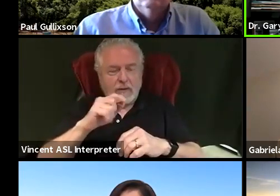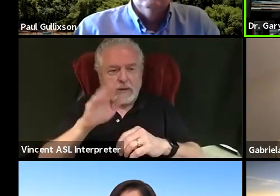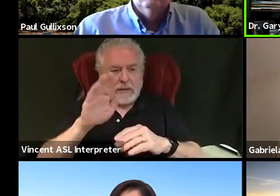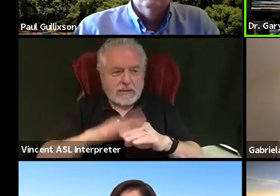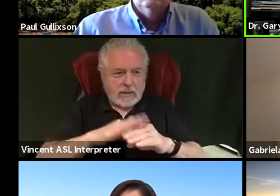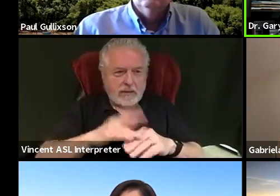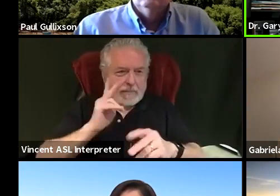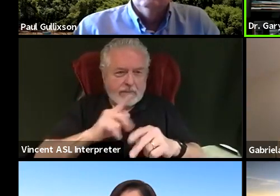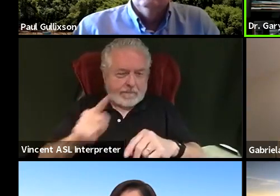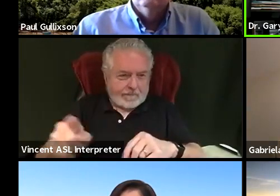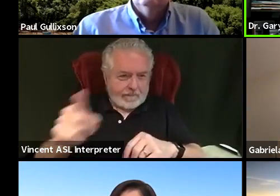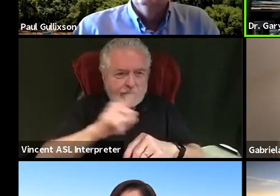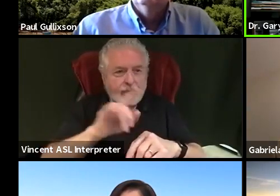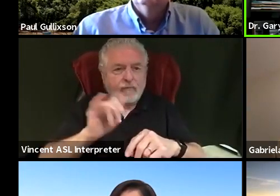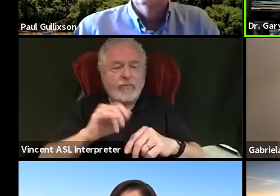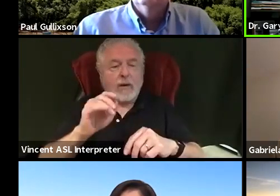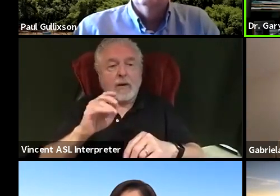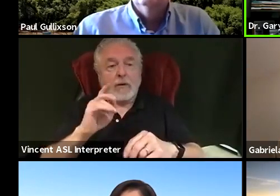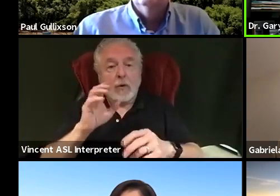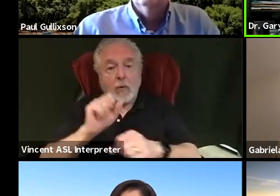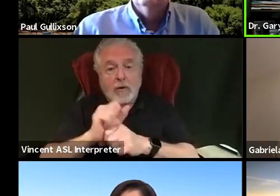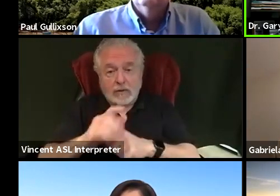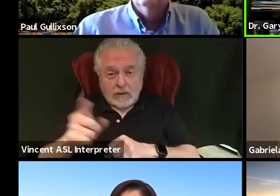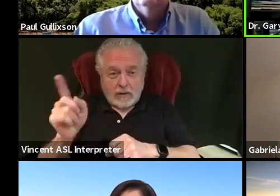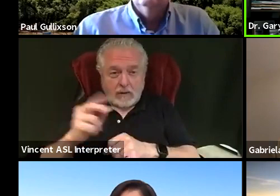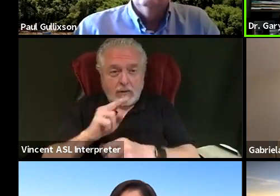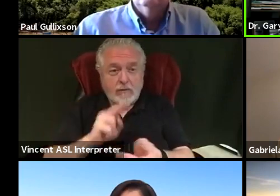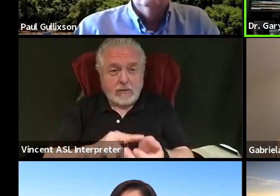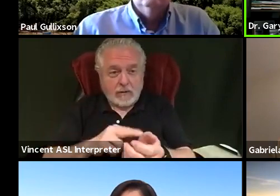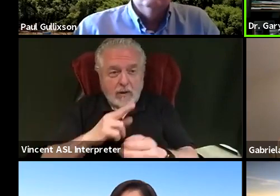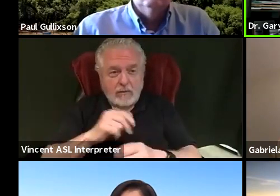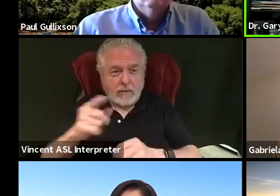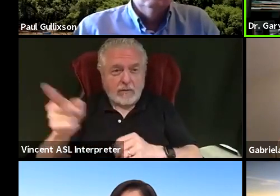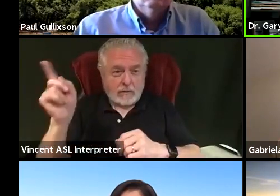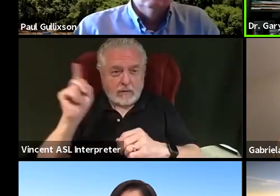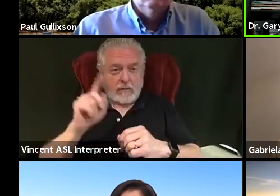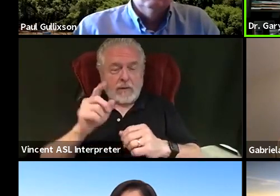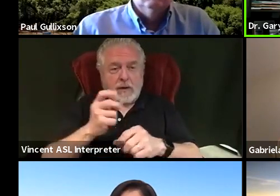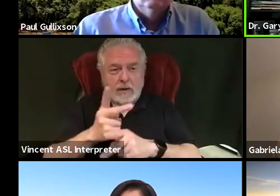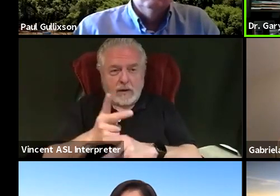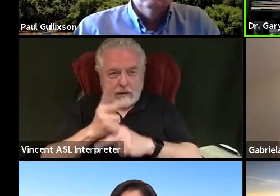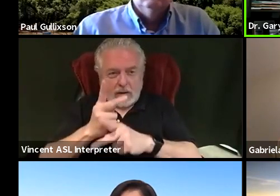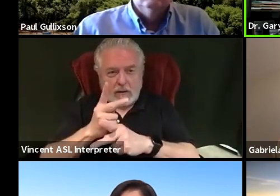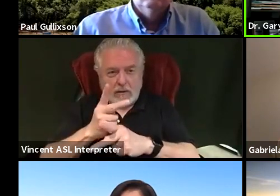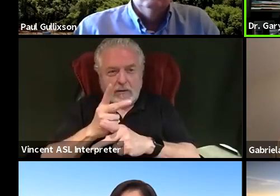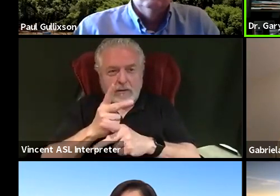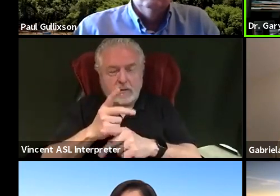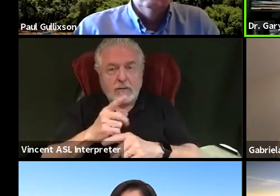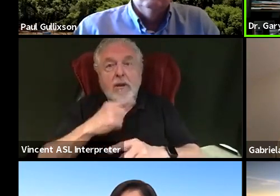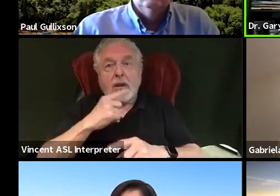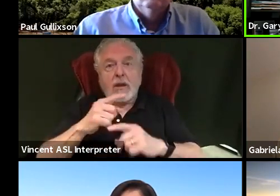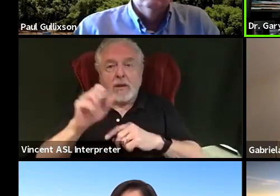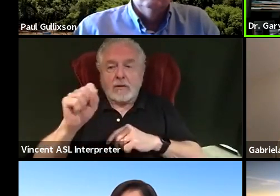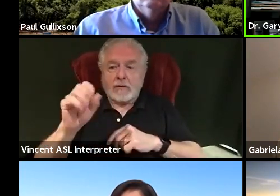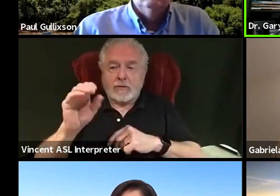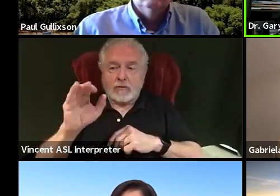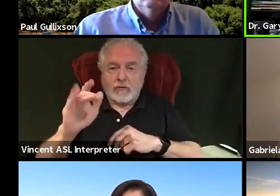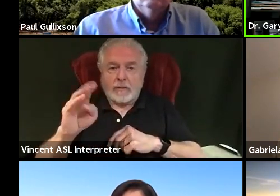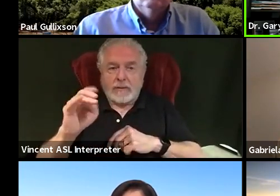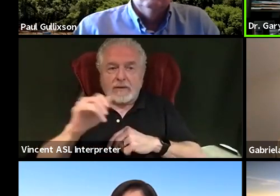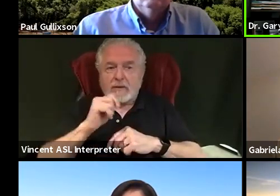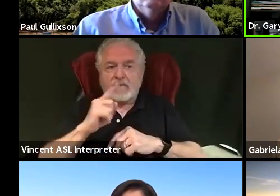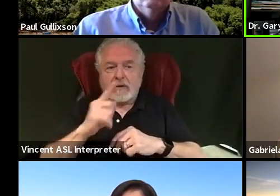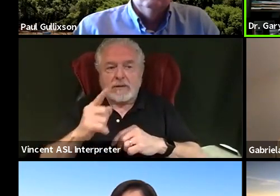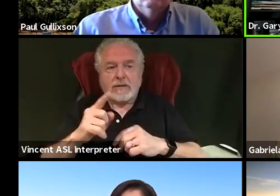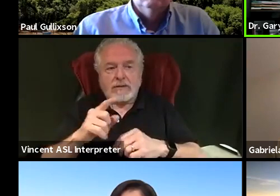cautioning my patients, as well as my colleagues and some of the nurses in the hospital, to be careful about people pontificating on social media. It's just not